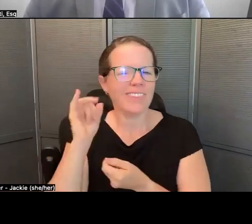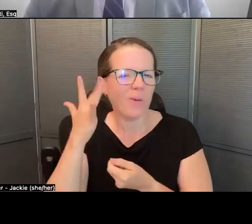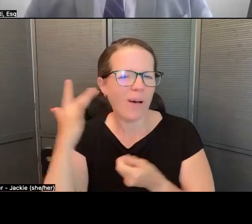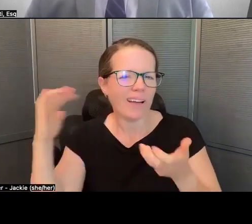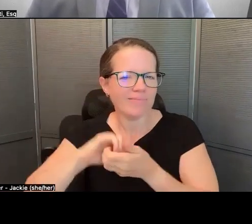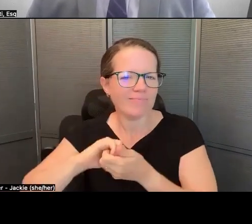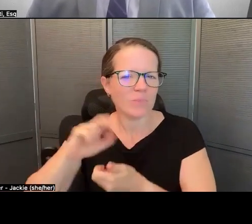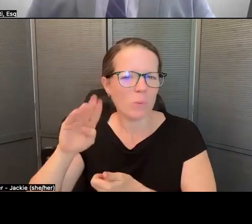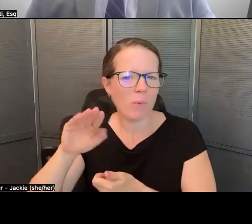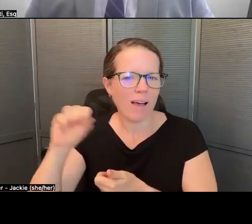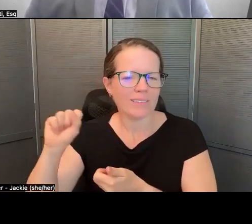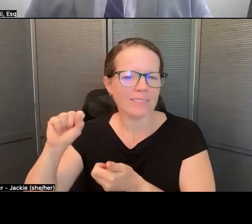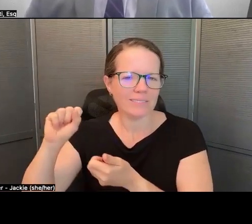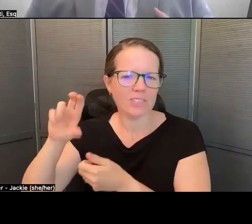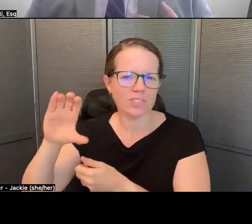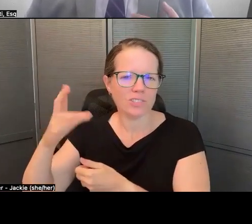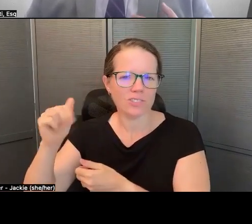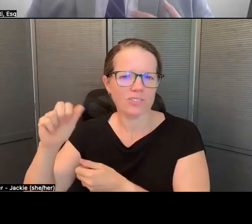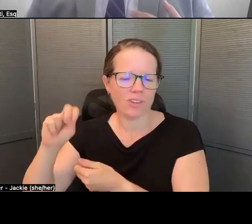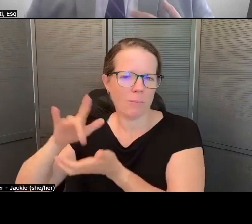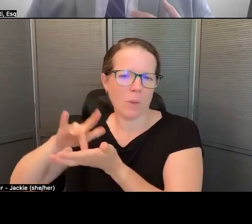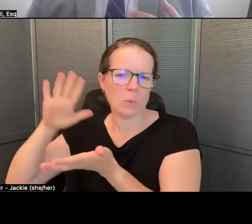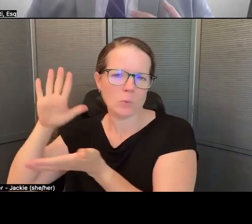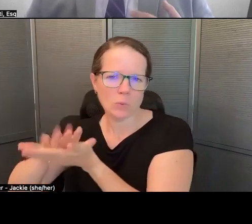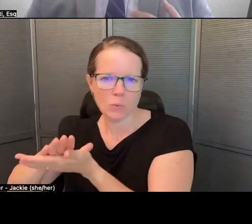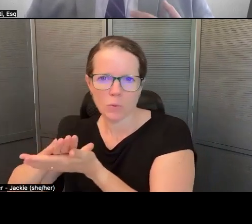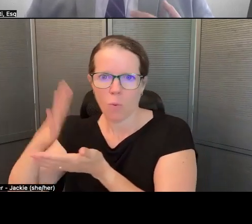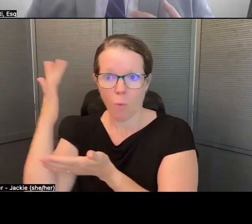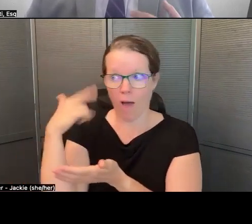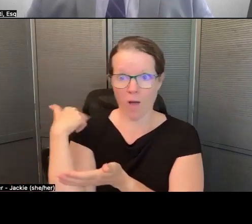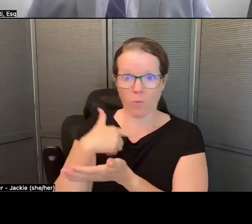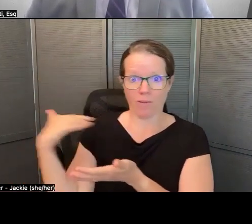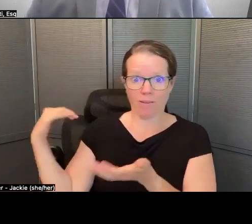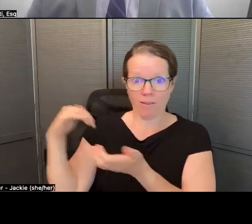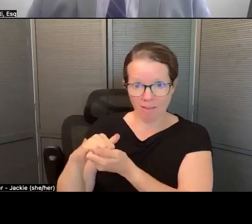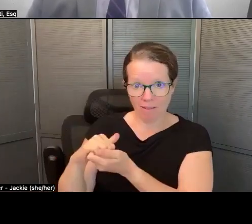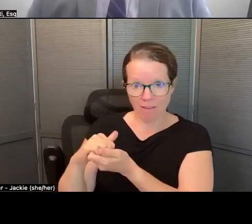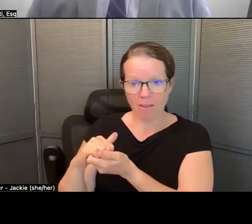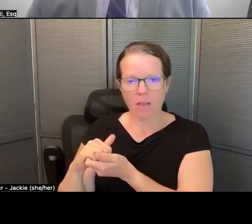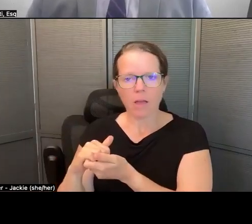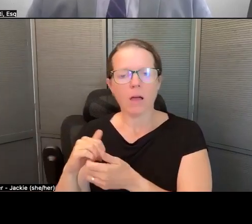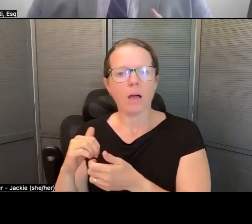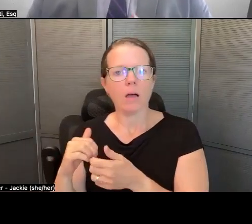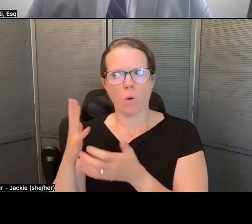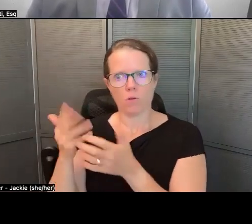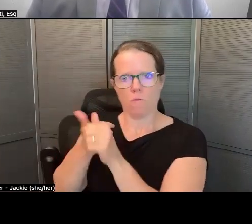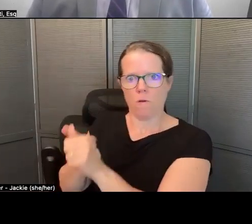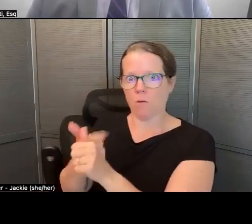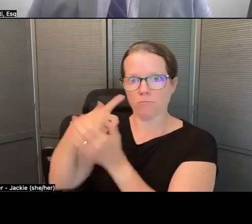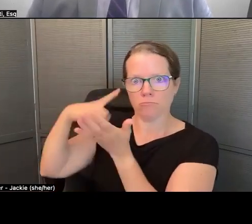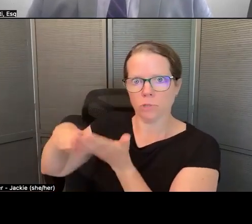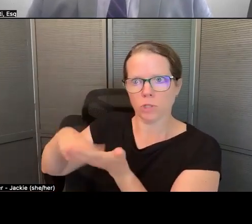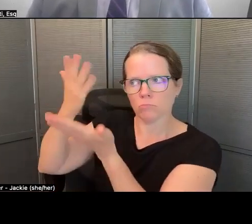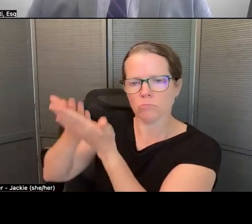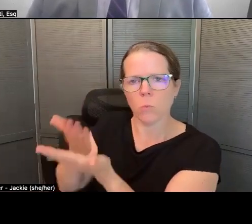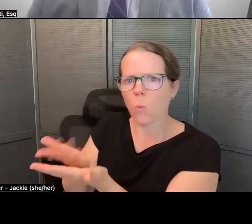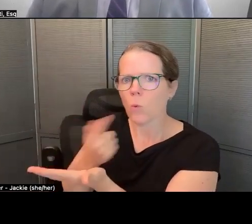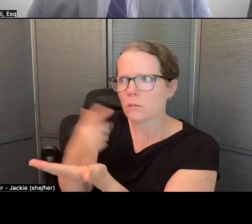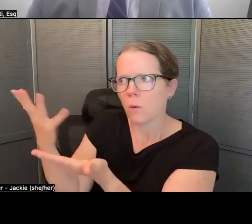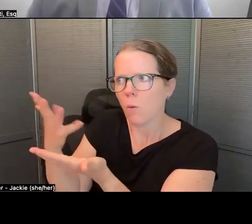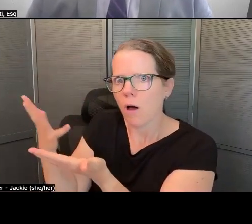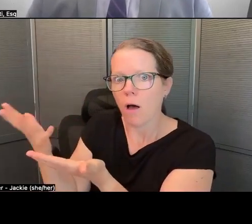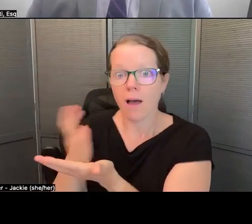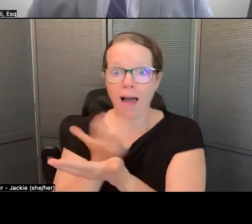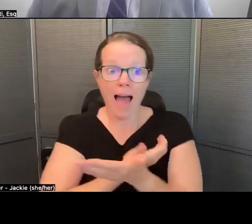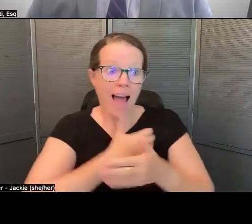we're engaging with it, are consistent with science. And as you'll hear later, we want to hear from the